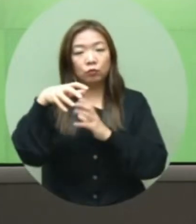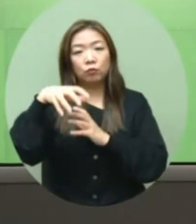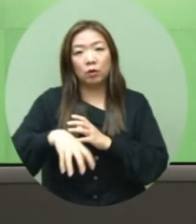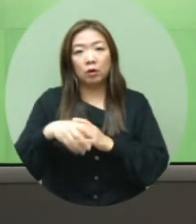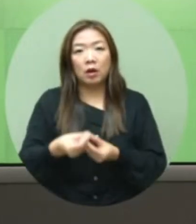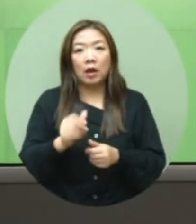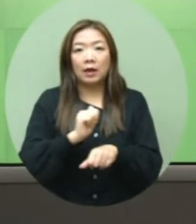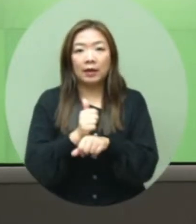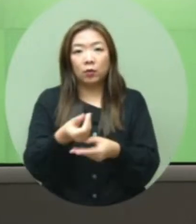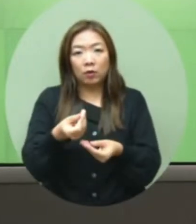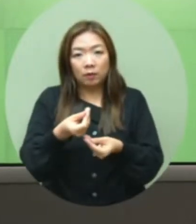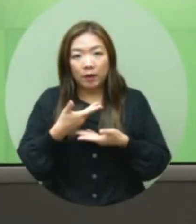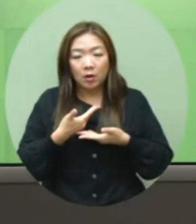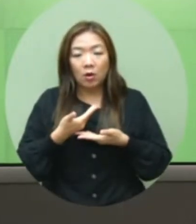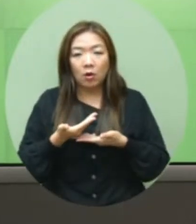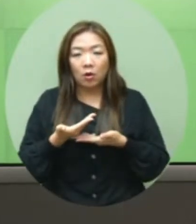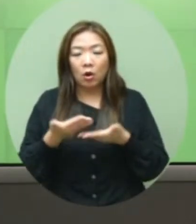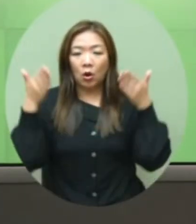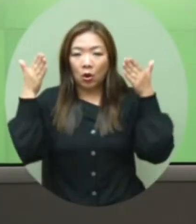the